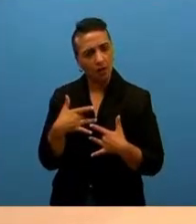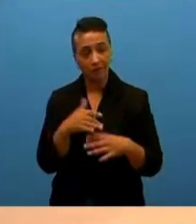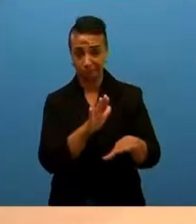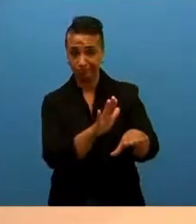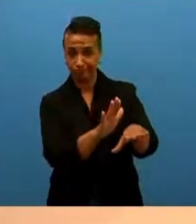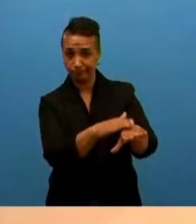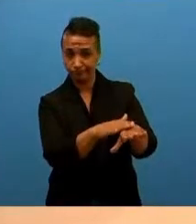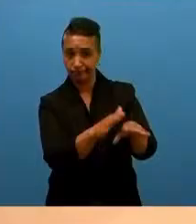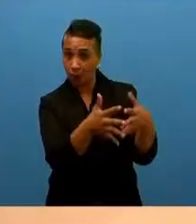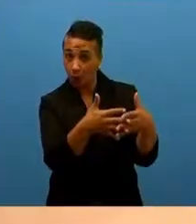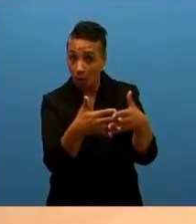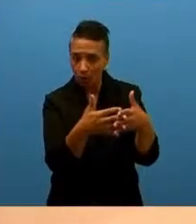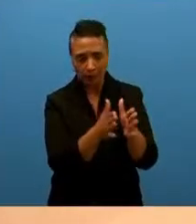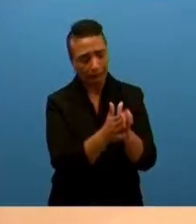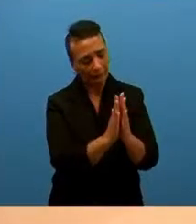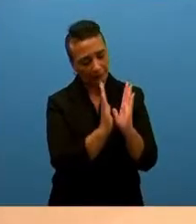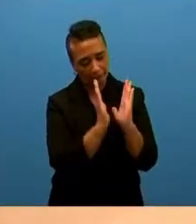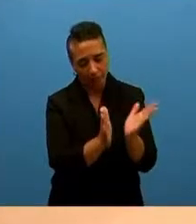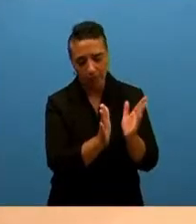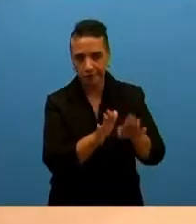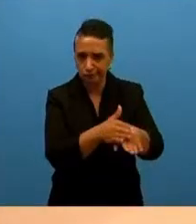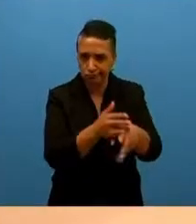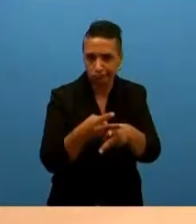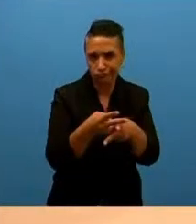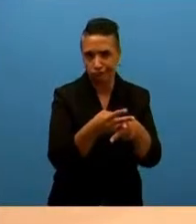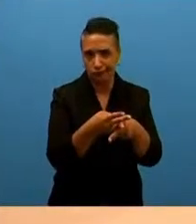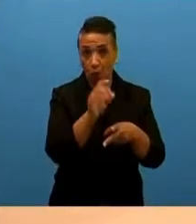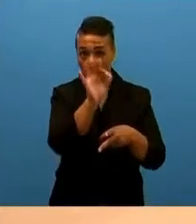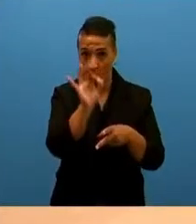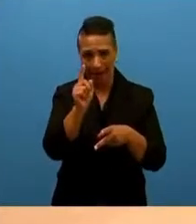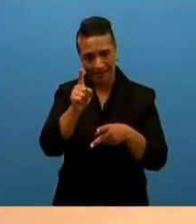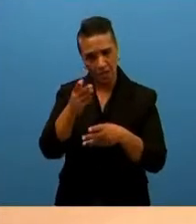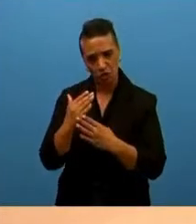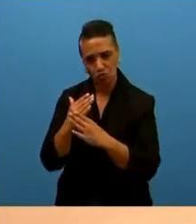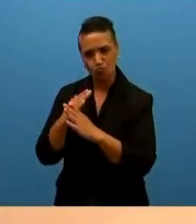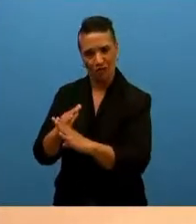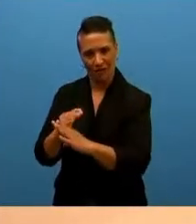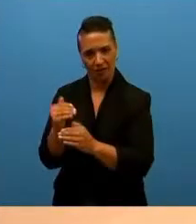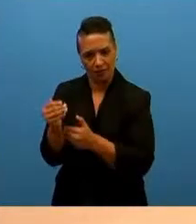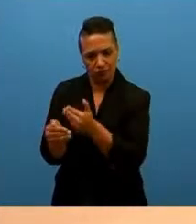strictly enforce discipline and implement effective preventive measures.